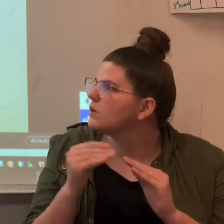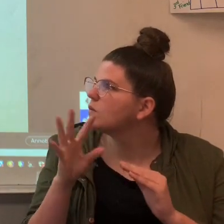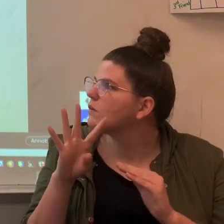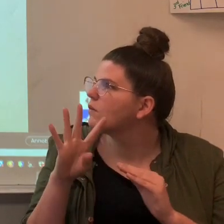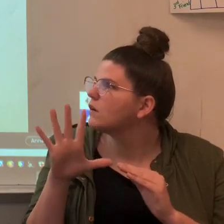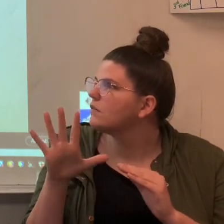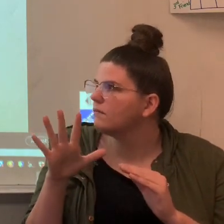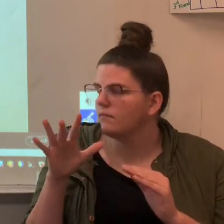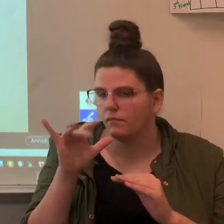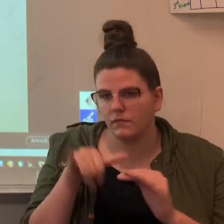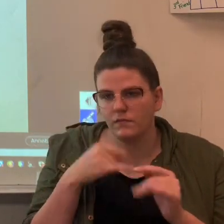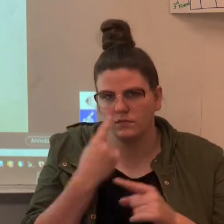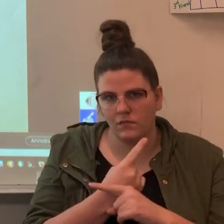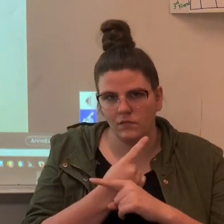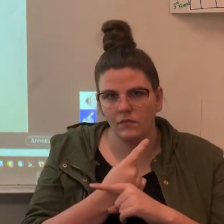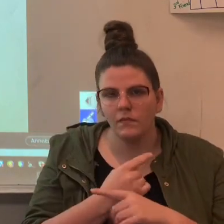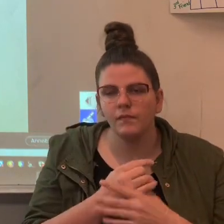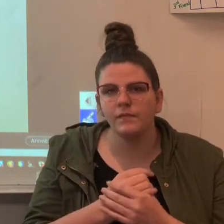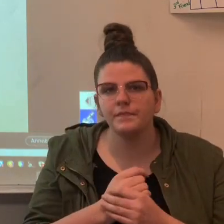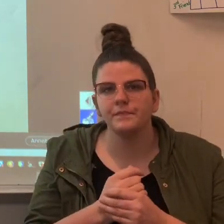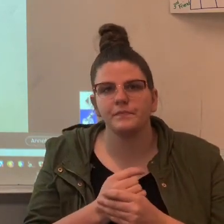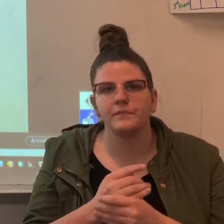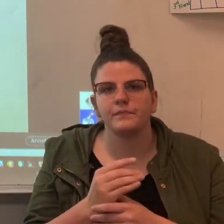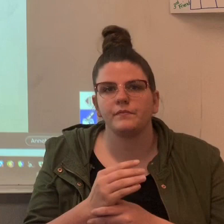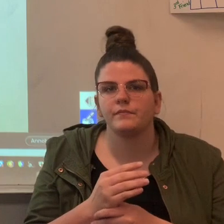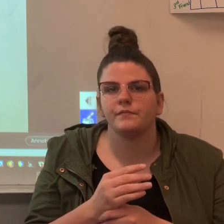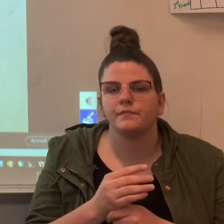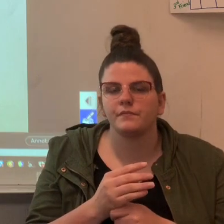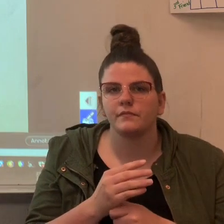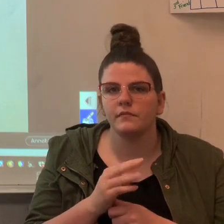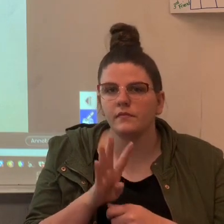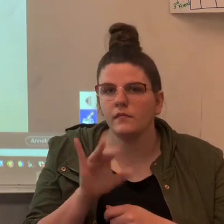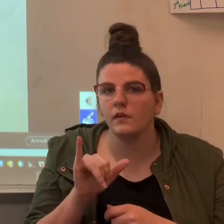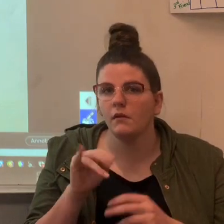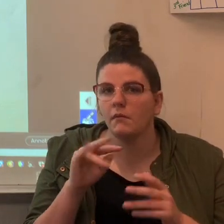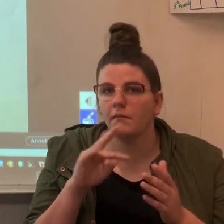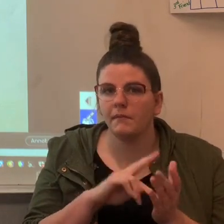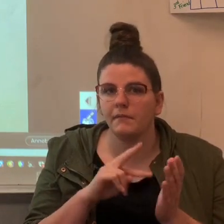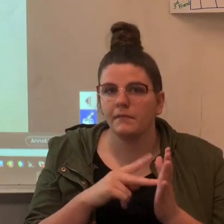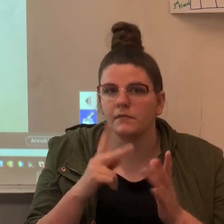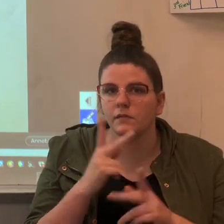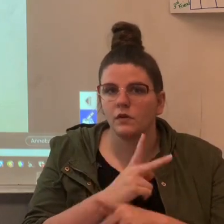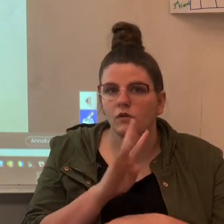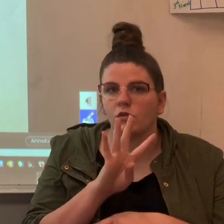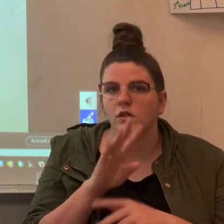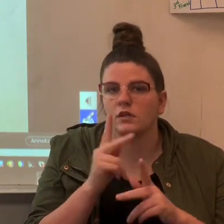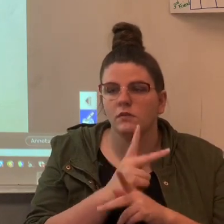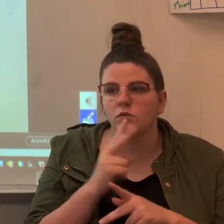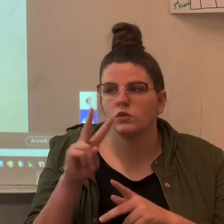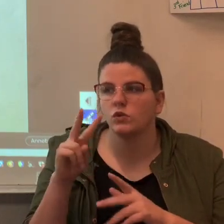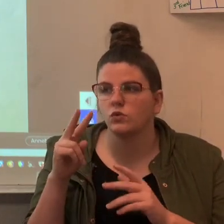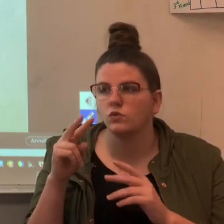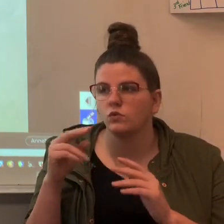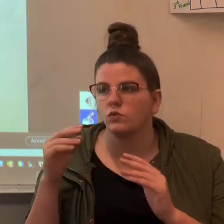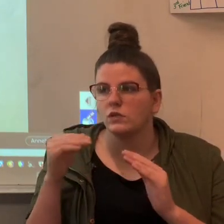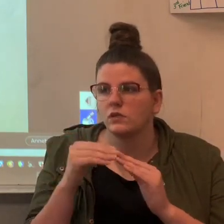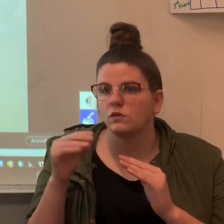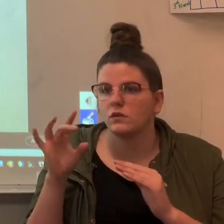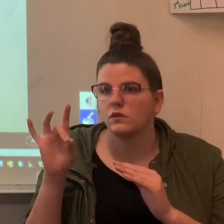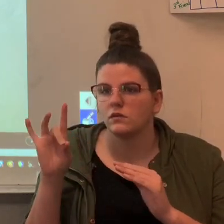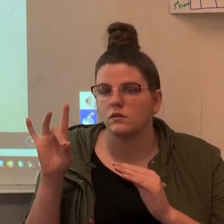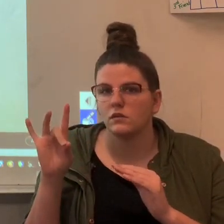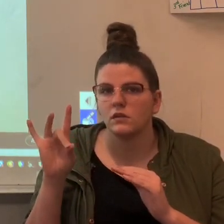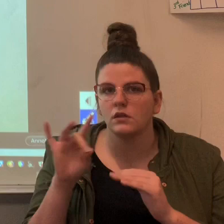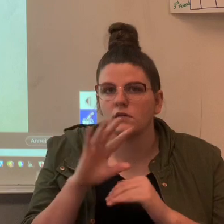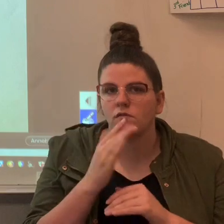So that one is correct. By, 4 times 2 is 8. 15 times 3